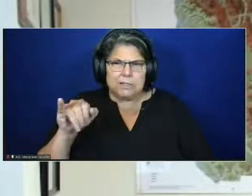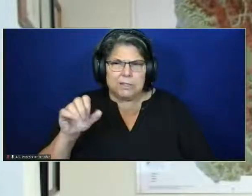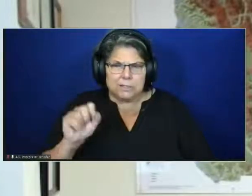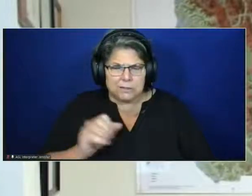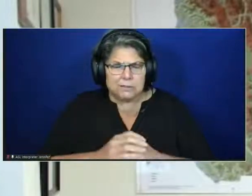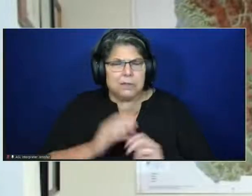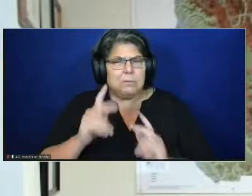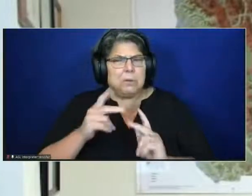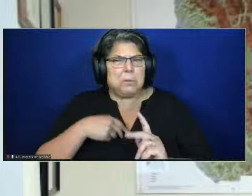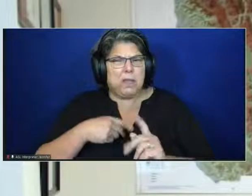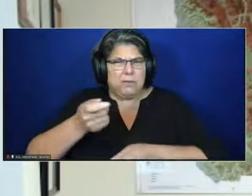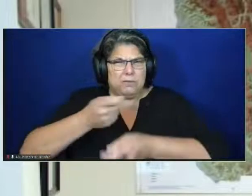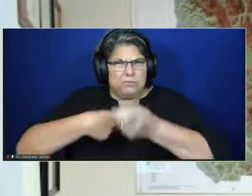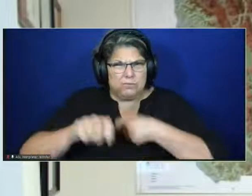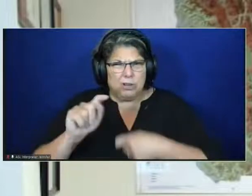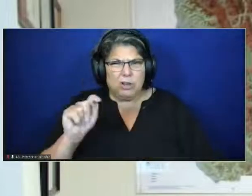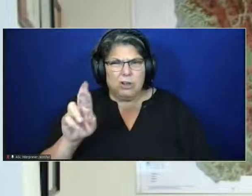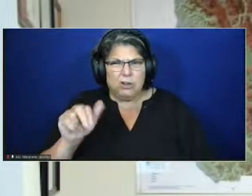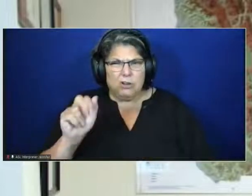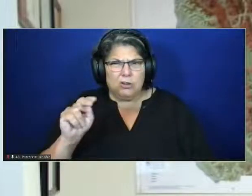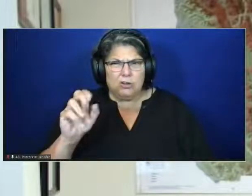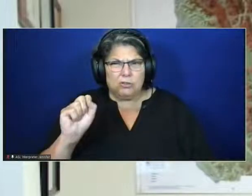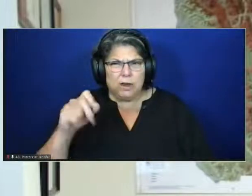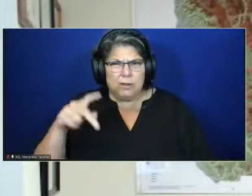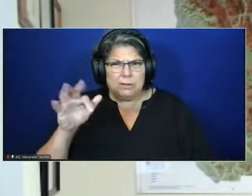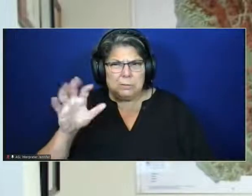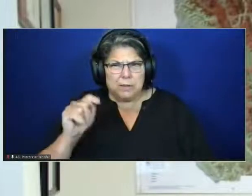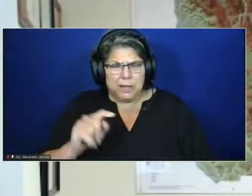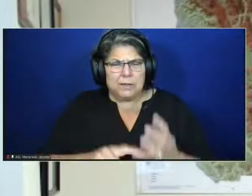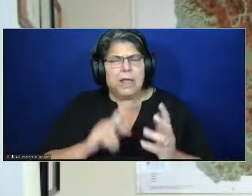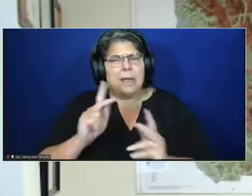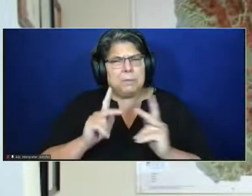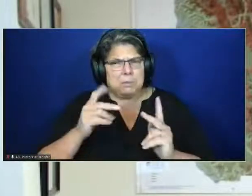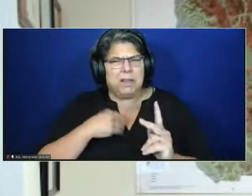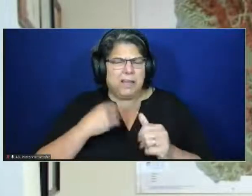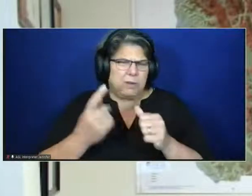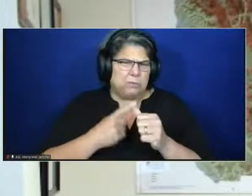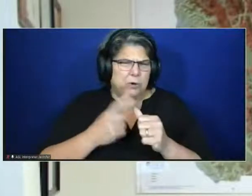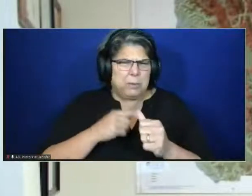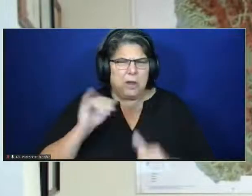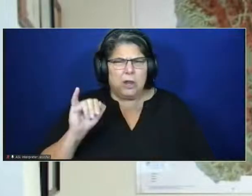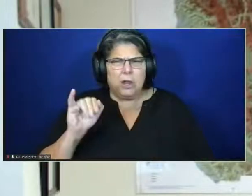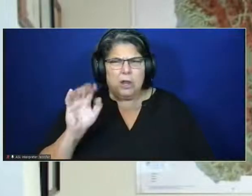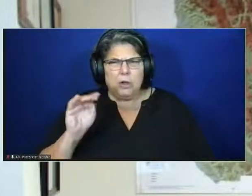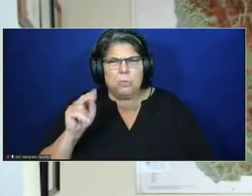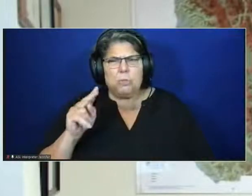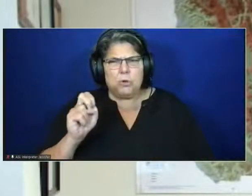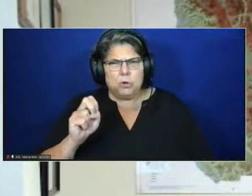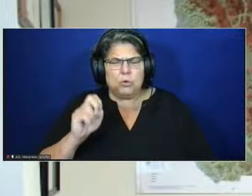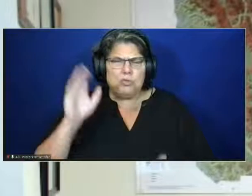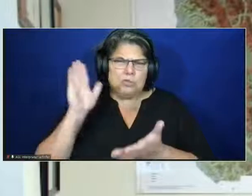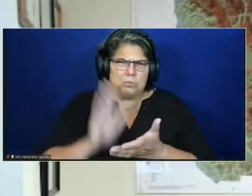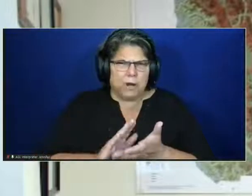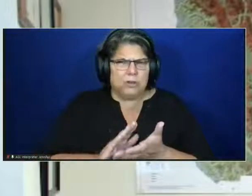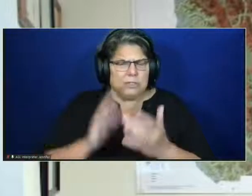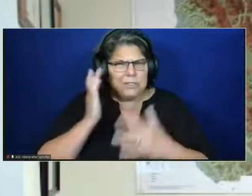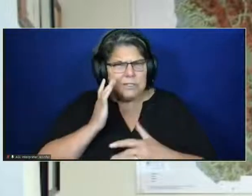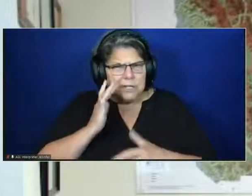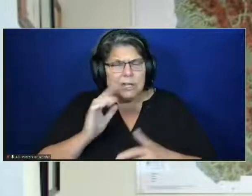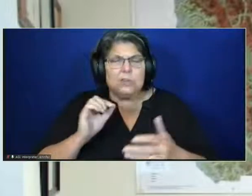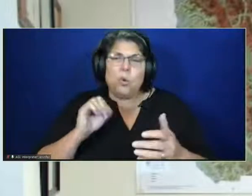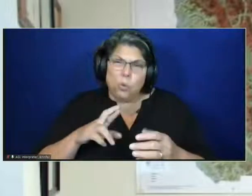transplants, and people who have primary immune suppressive disease or are taking medications